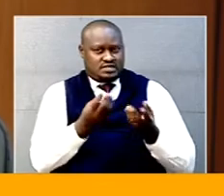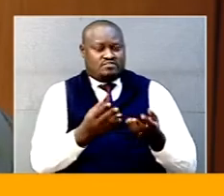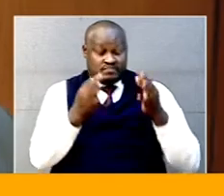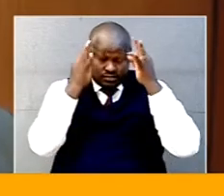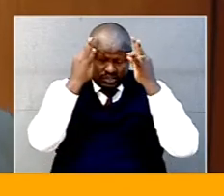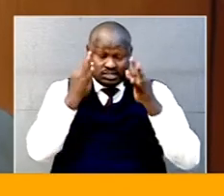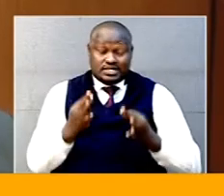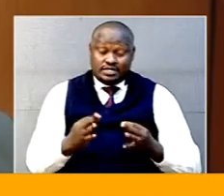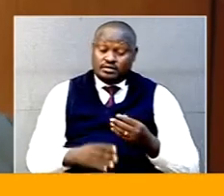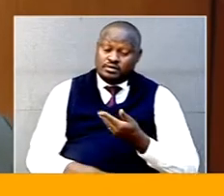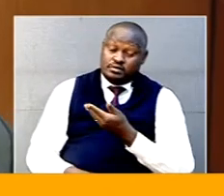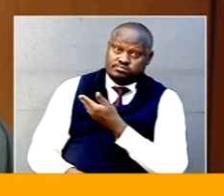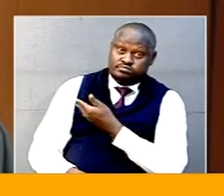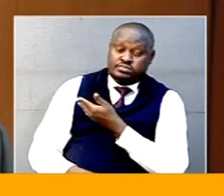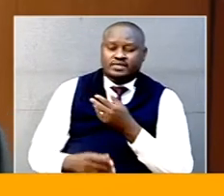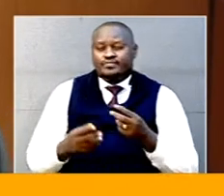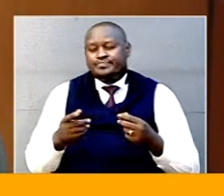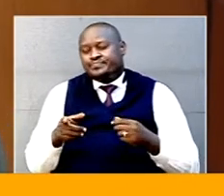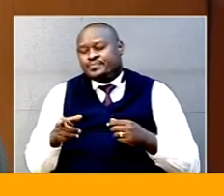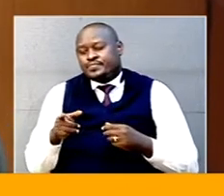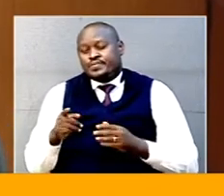product that is